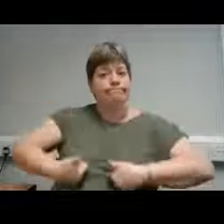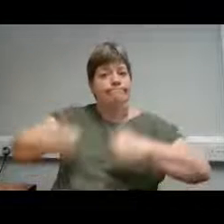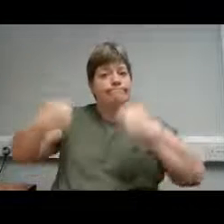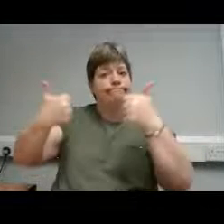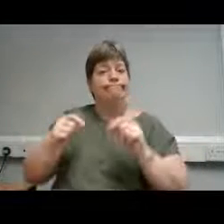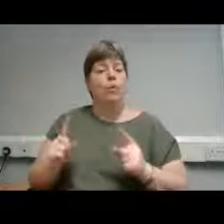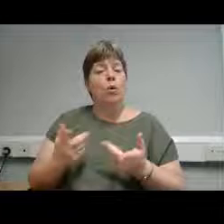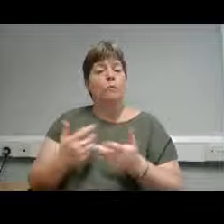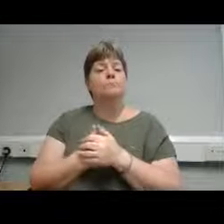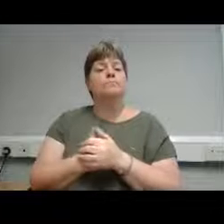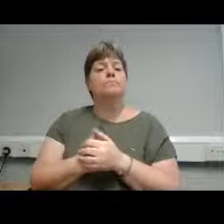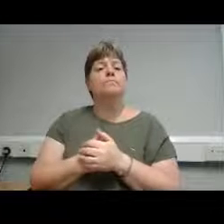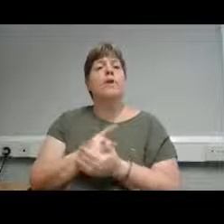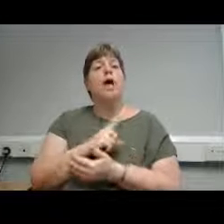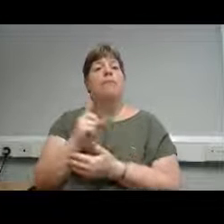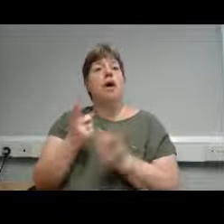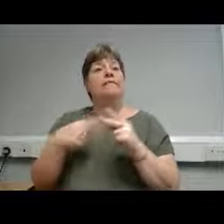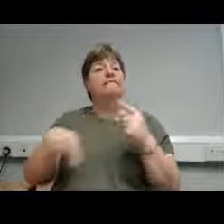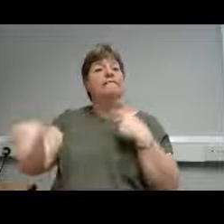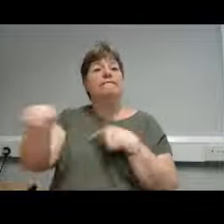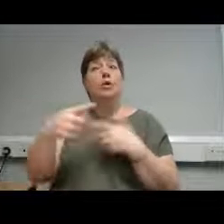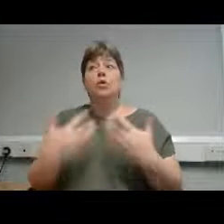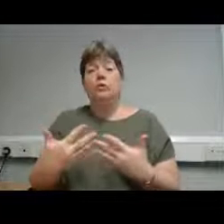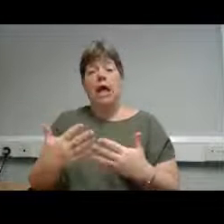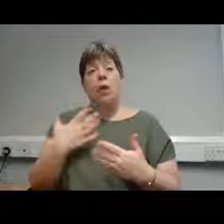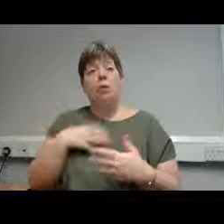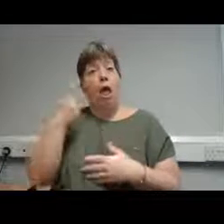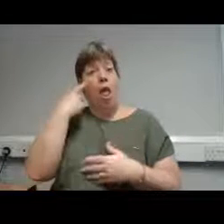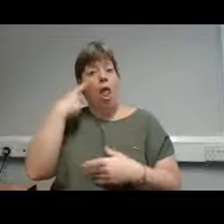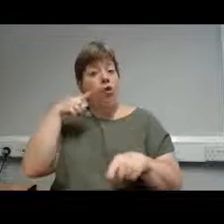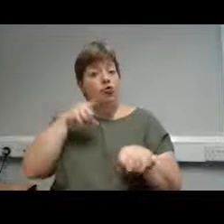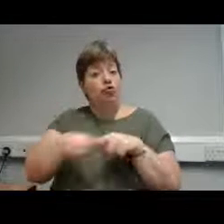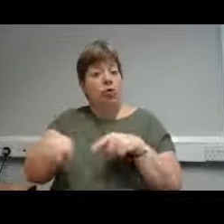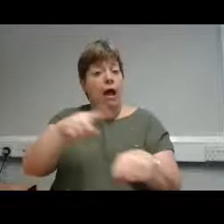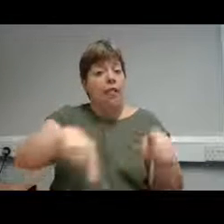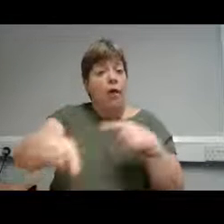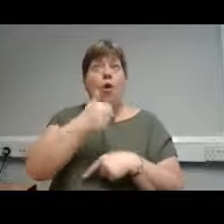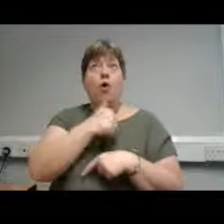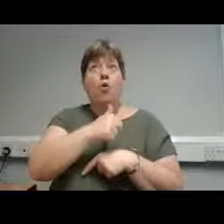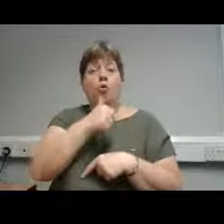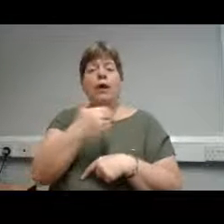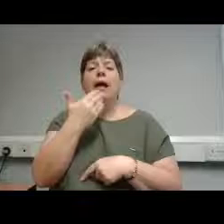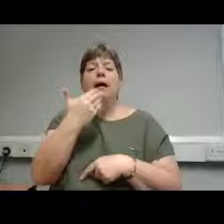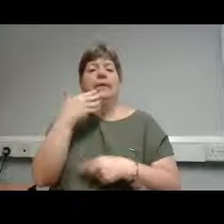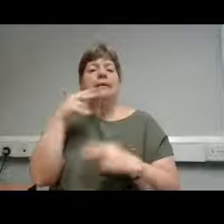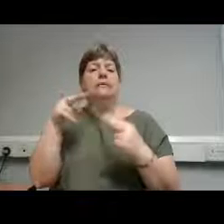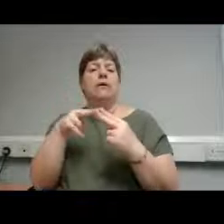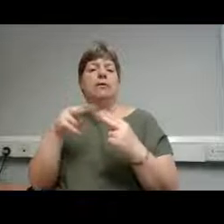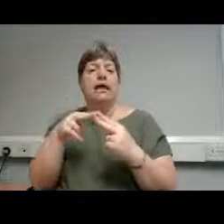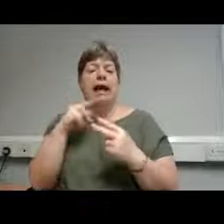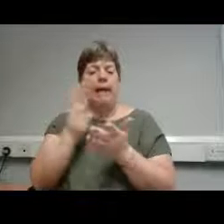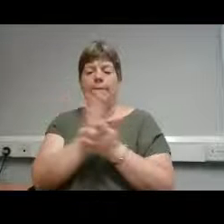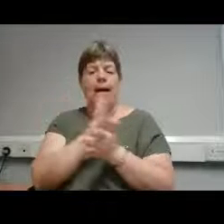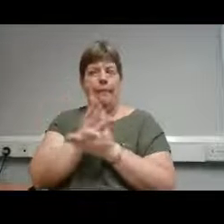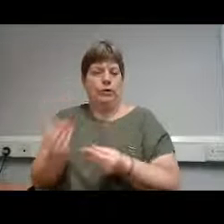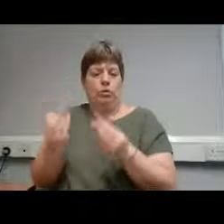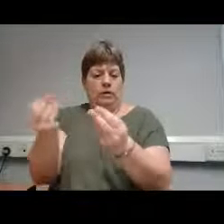practice. But if anybody on the call today would like to trial those tools or use those tools, please get in touch. I'd be happy to share